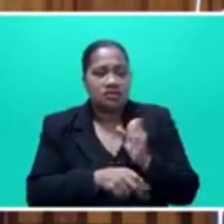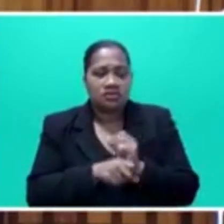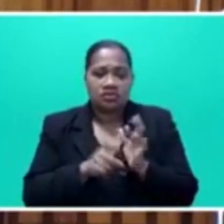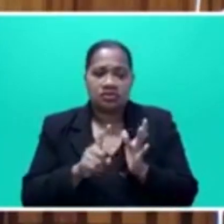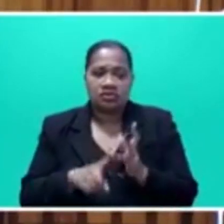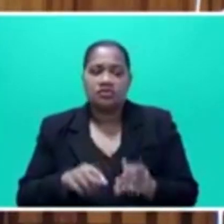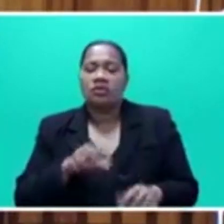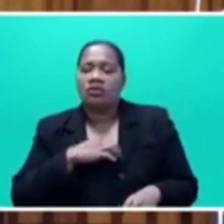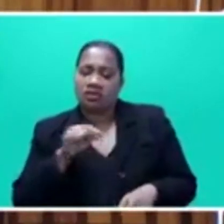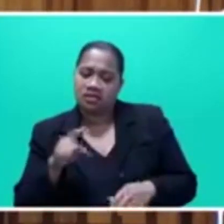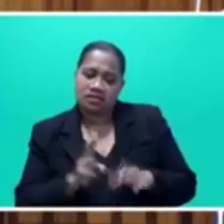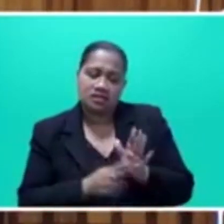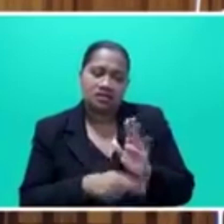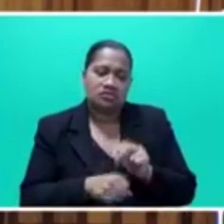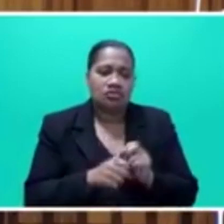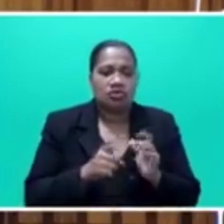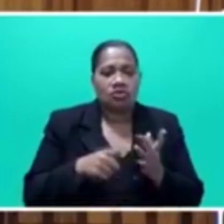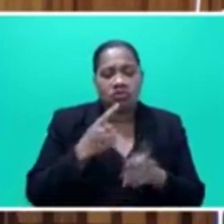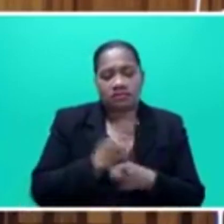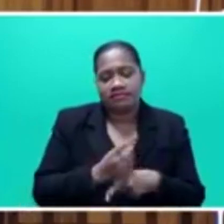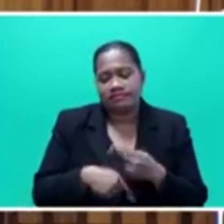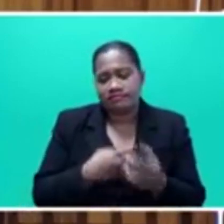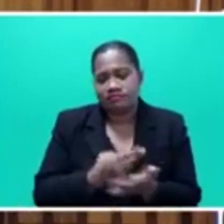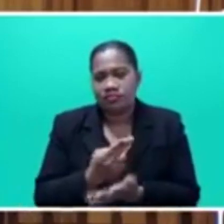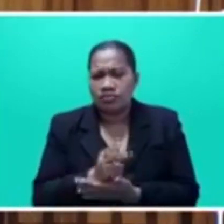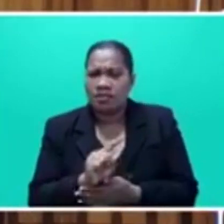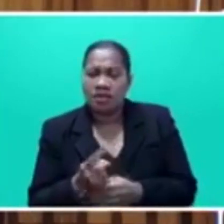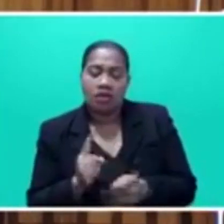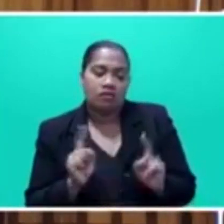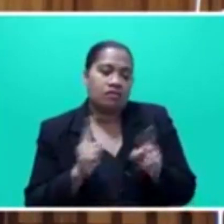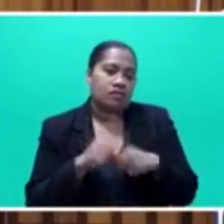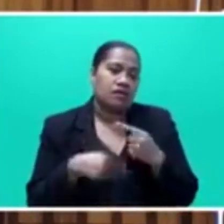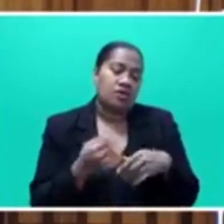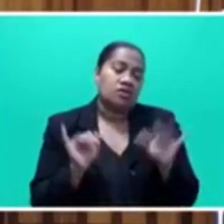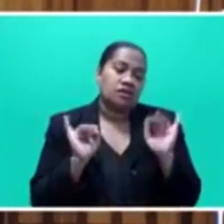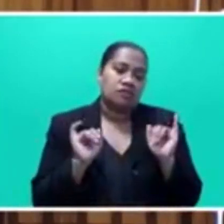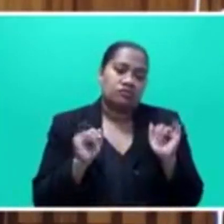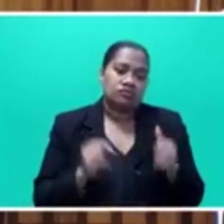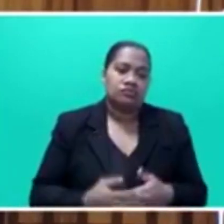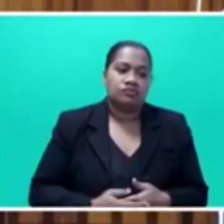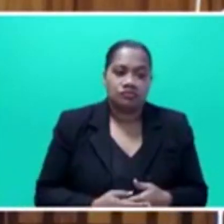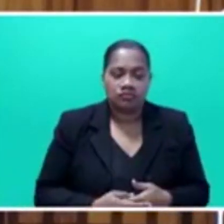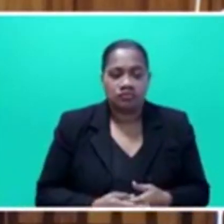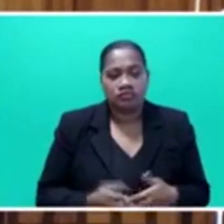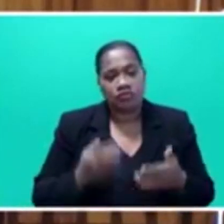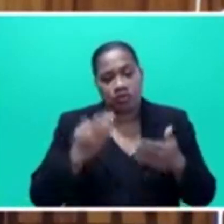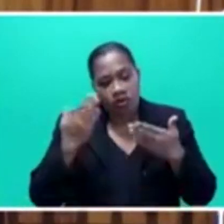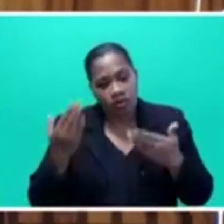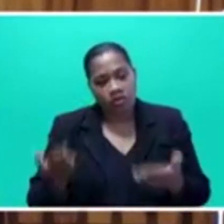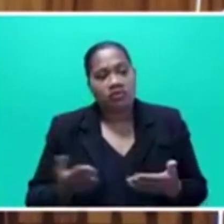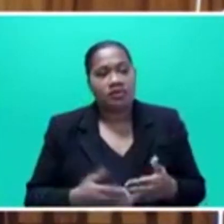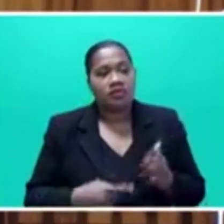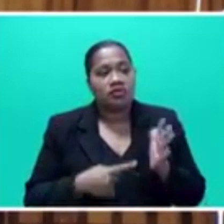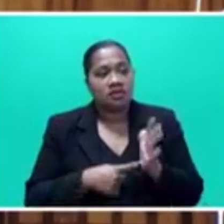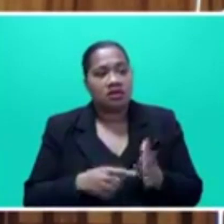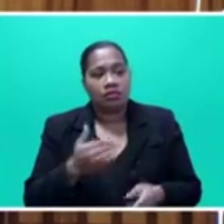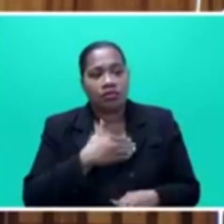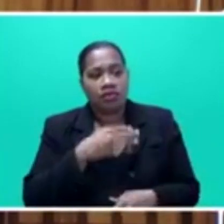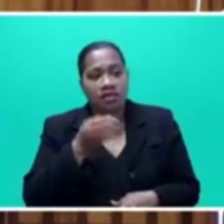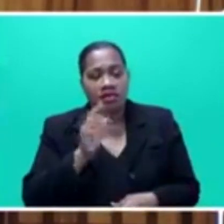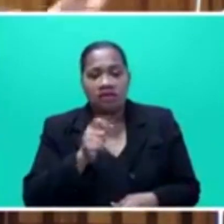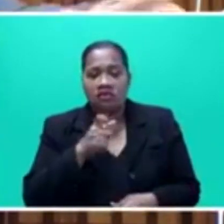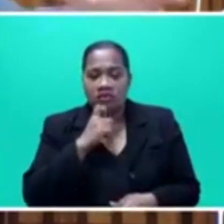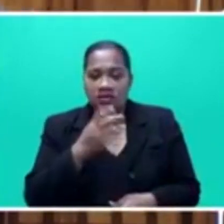oh, this NGO is speaking the truth. But what about the issues that are elucidated? Honorable Tuisawau, morning tea time, afternoon tea time, we talked about